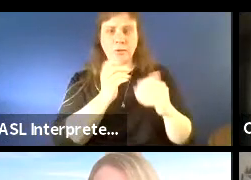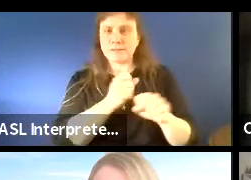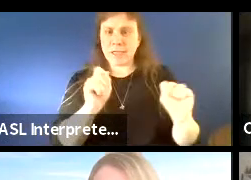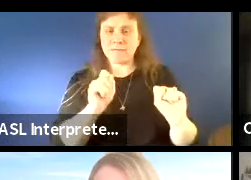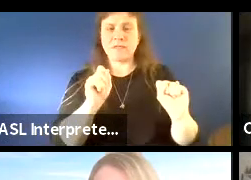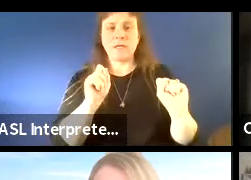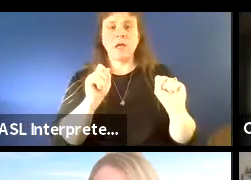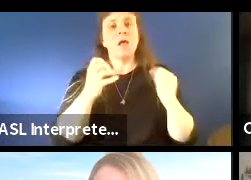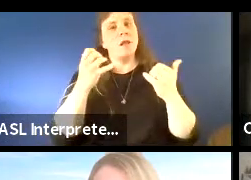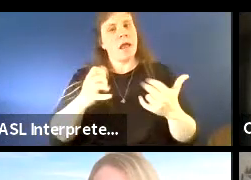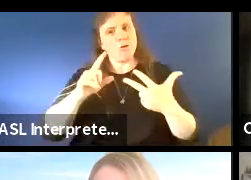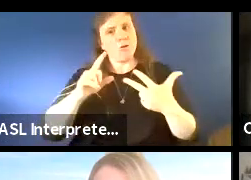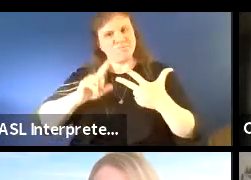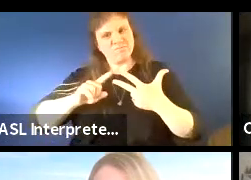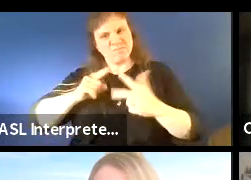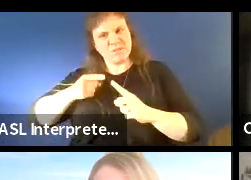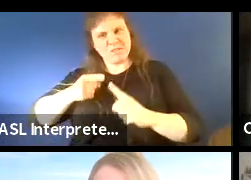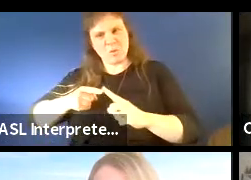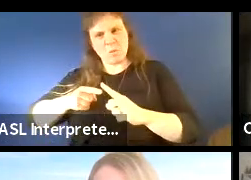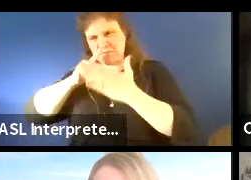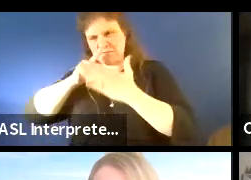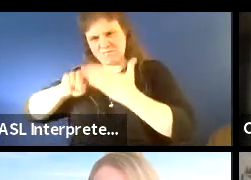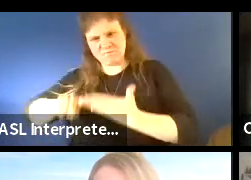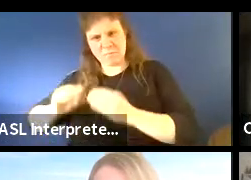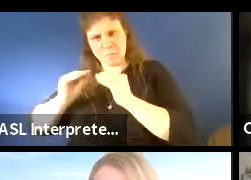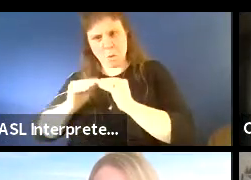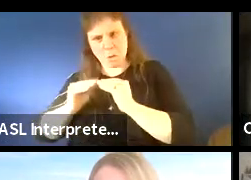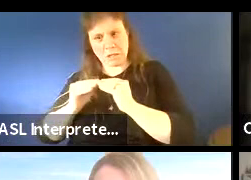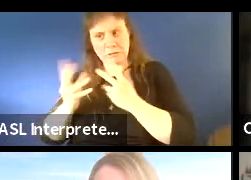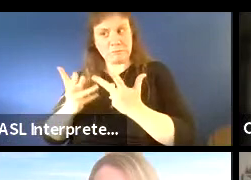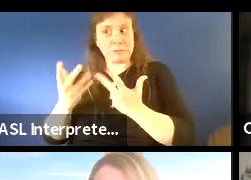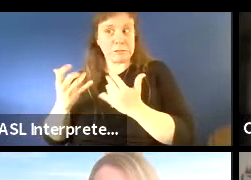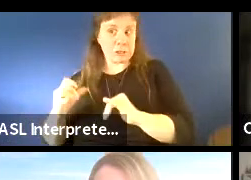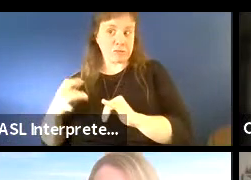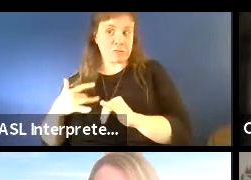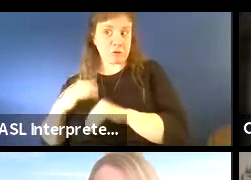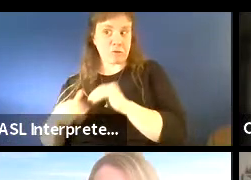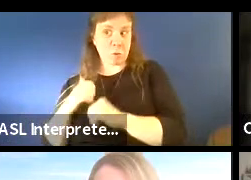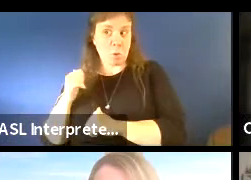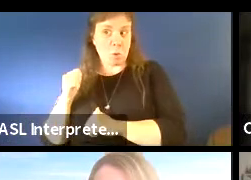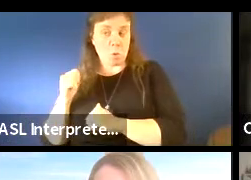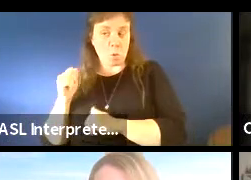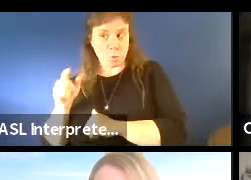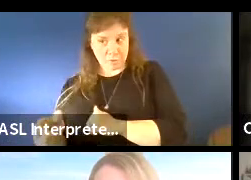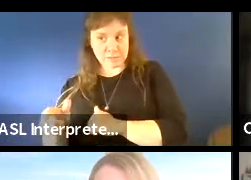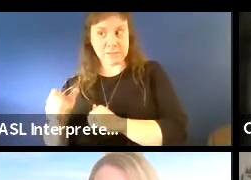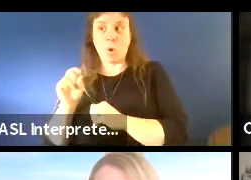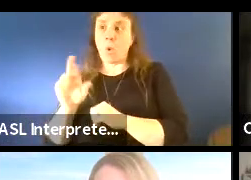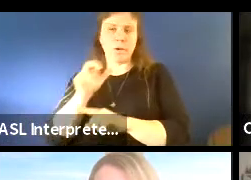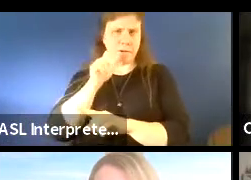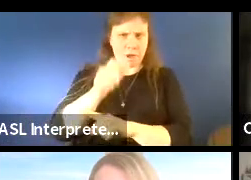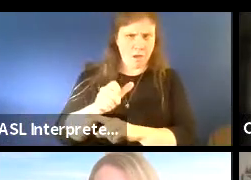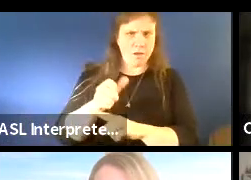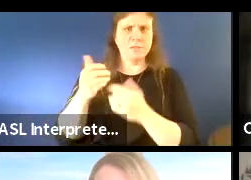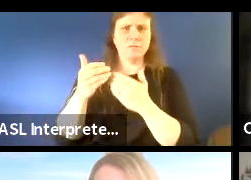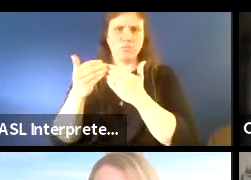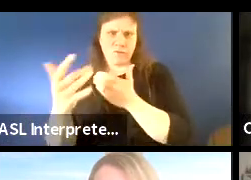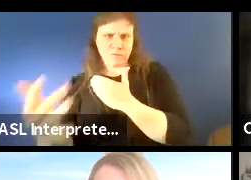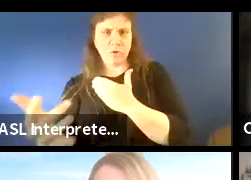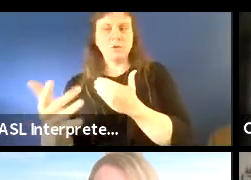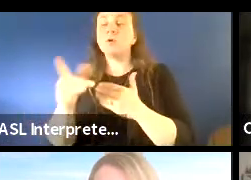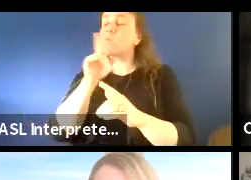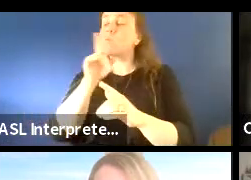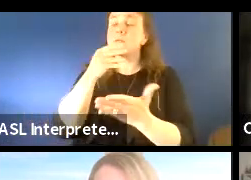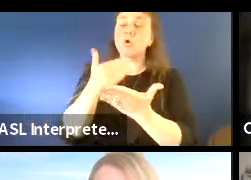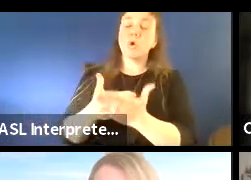now we're investigating this particular situation to see if we do feel comfortable or not with moving forward. So I think really important points. And I